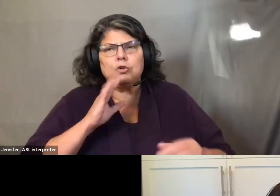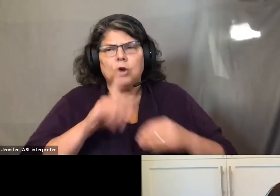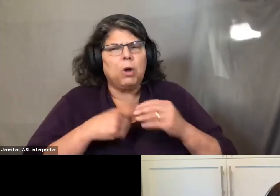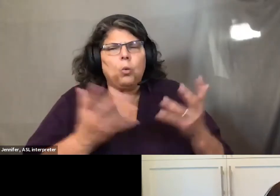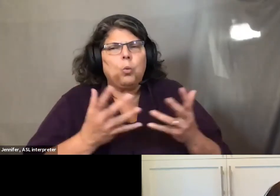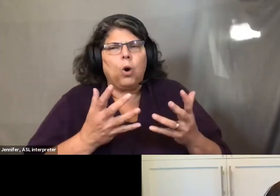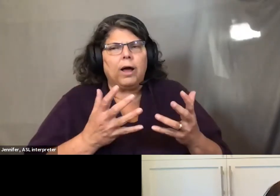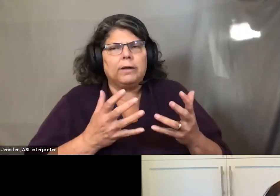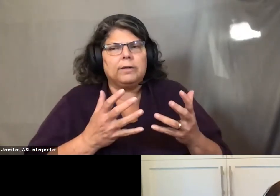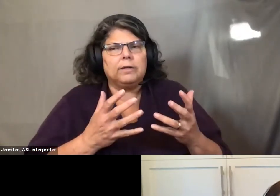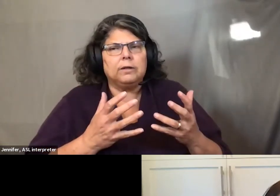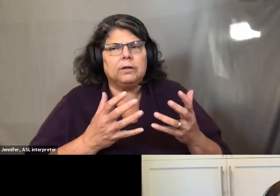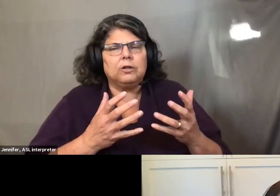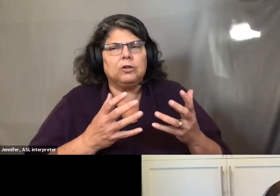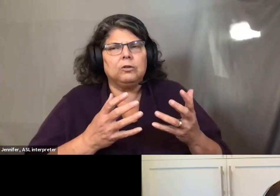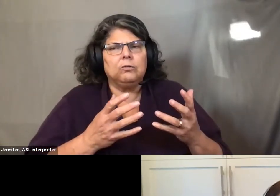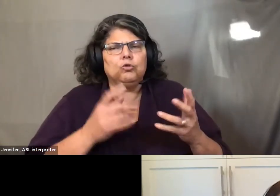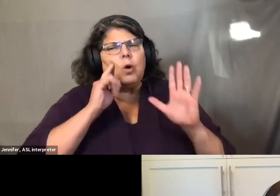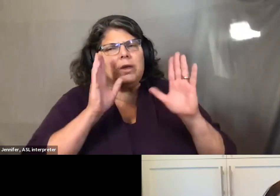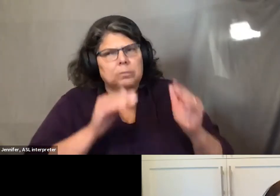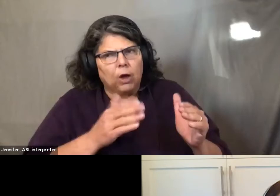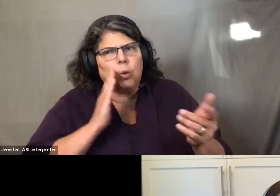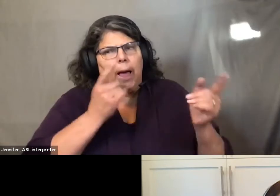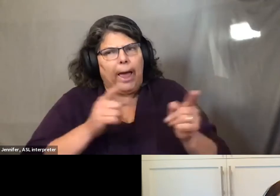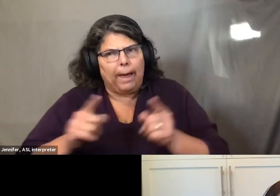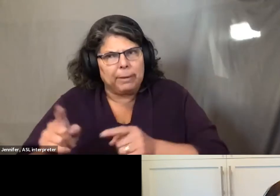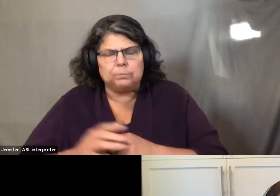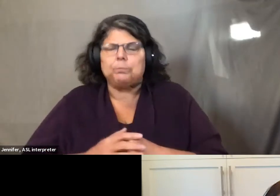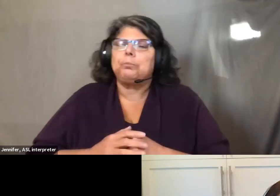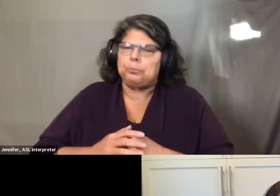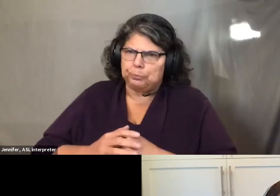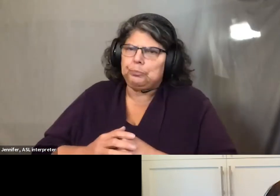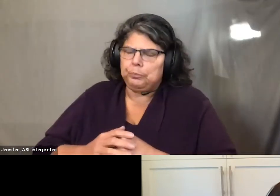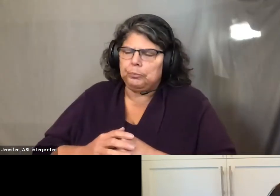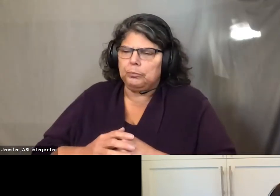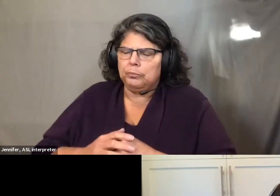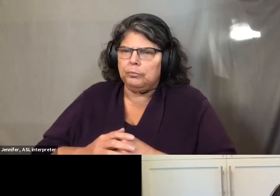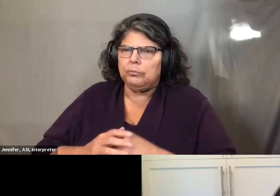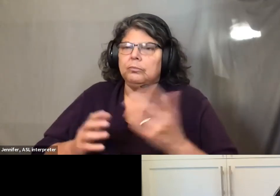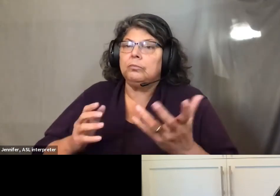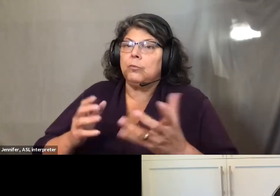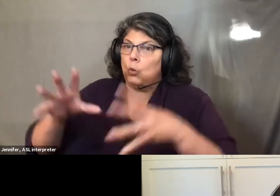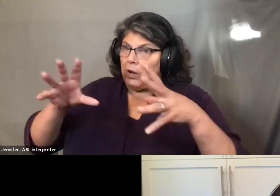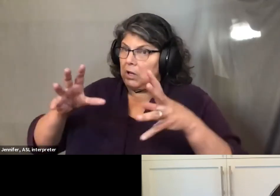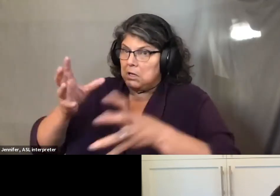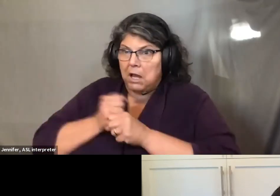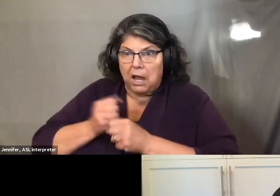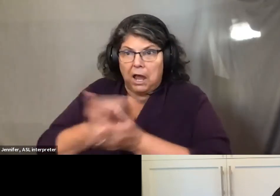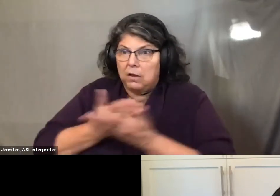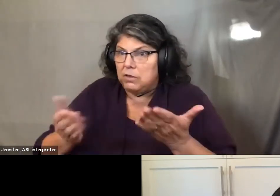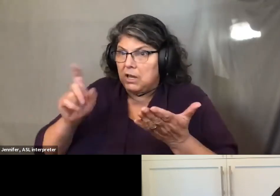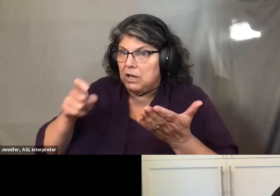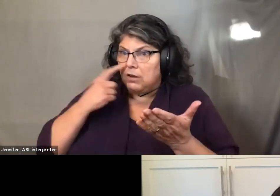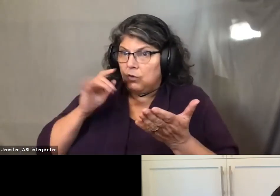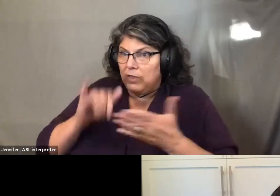expect as we go through the process? So after we have everything we need for the application,